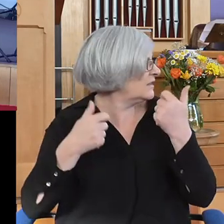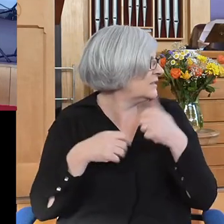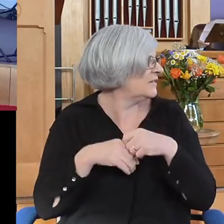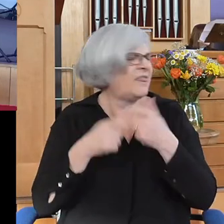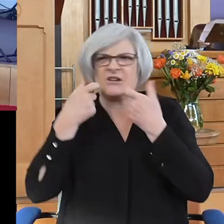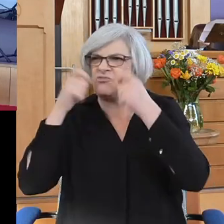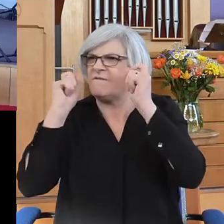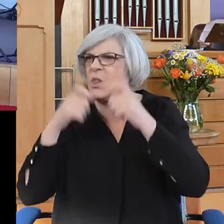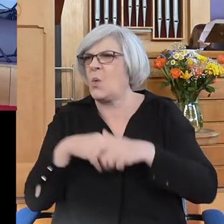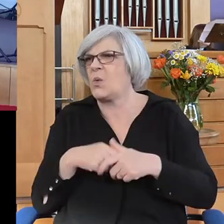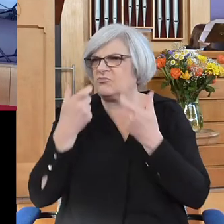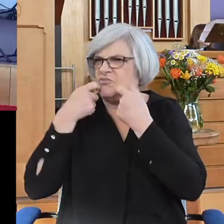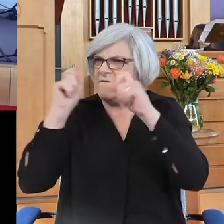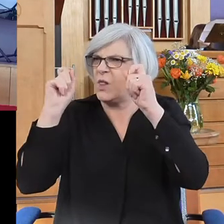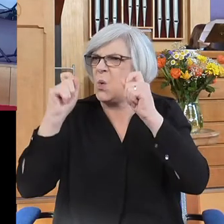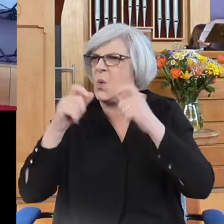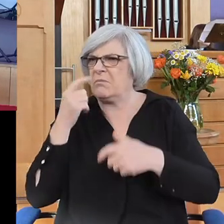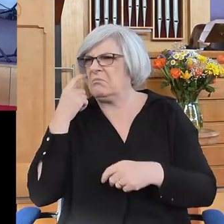story?